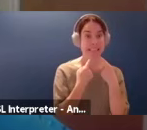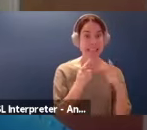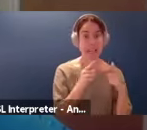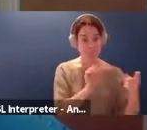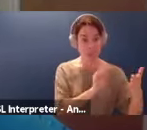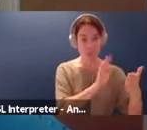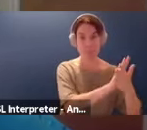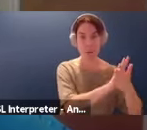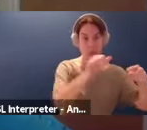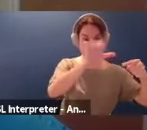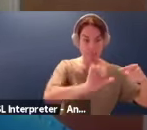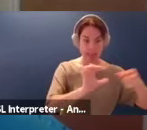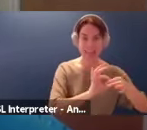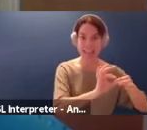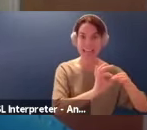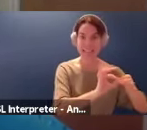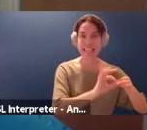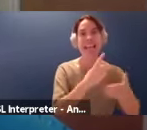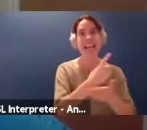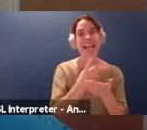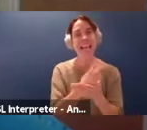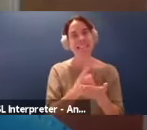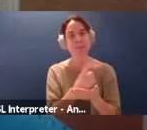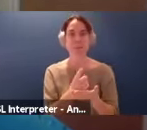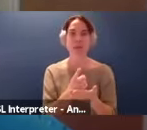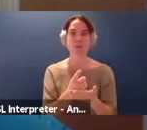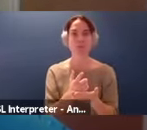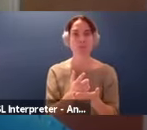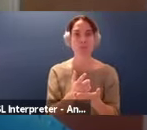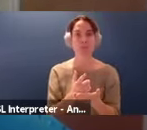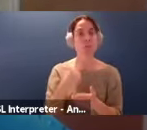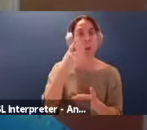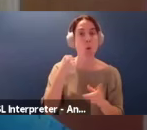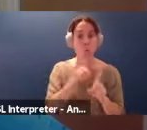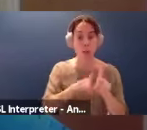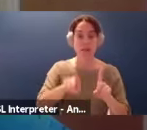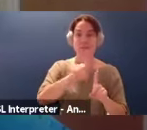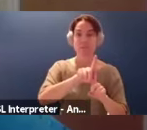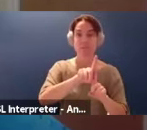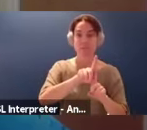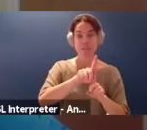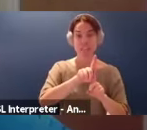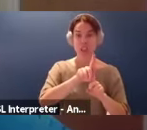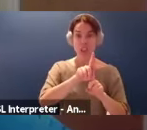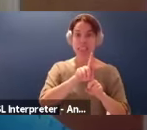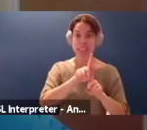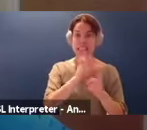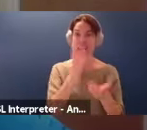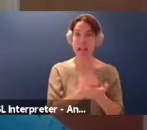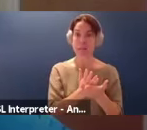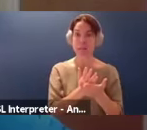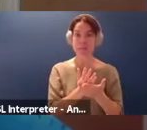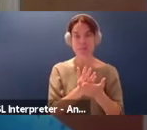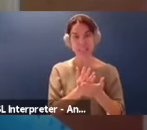privilege under our skin and the main black lives matter website and the 13th amendment documentary